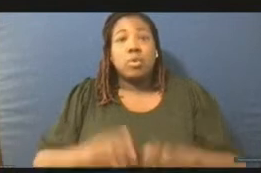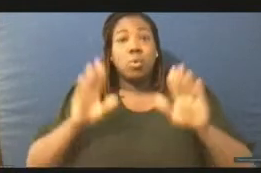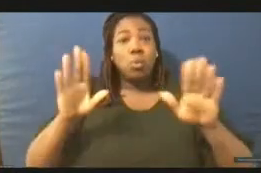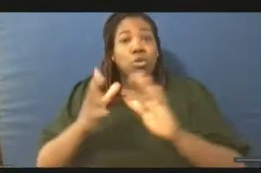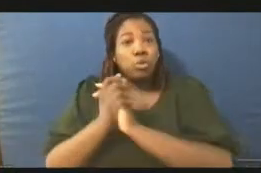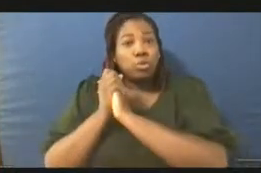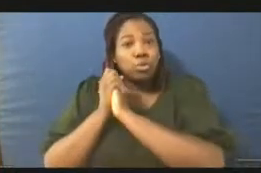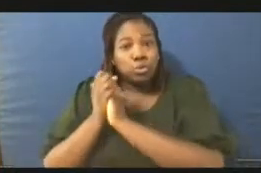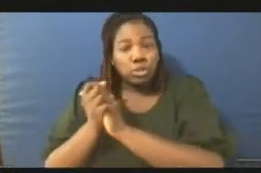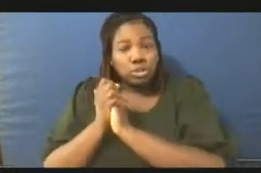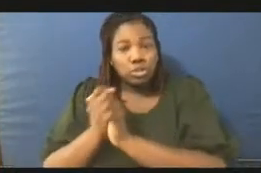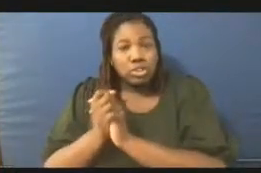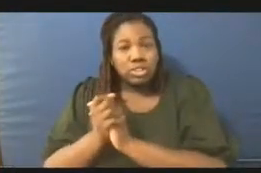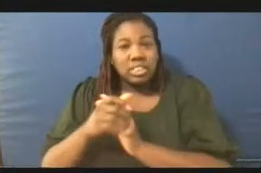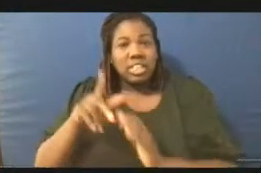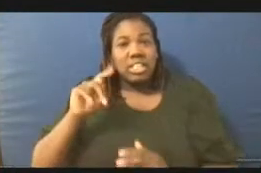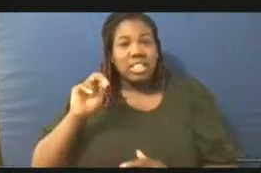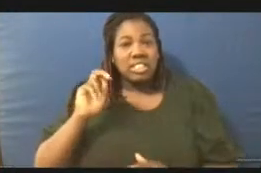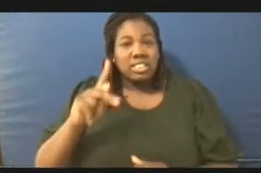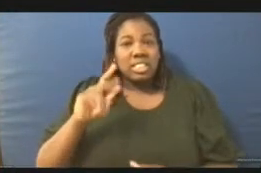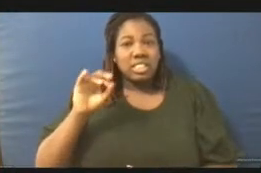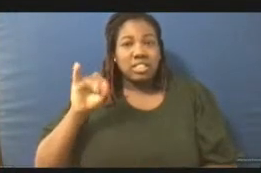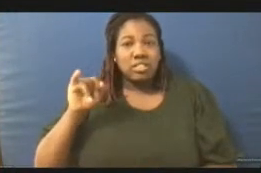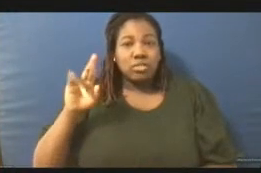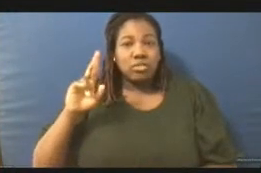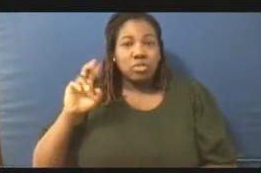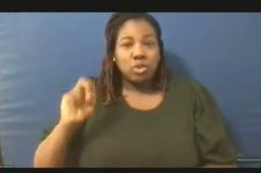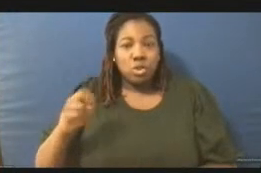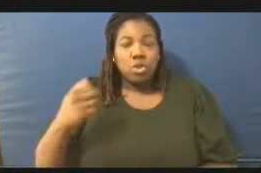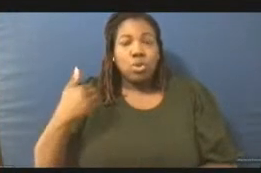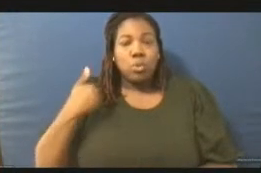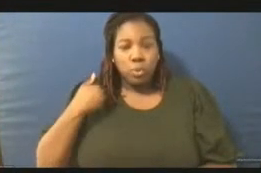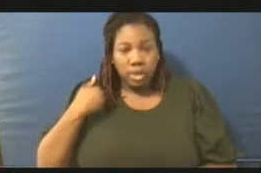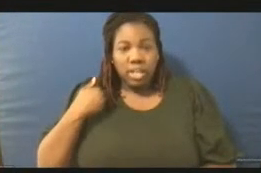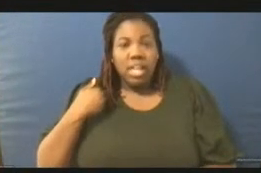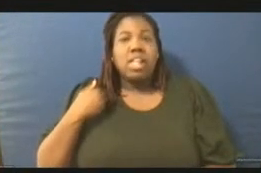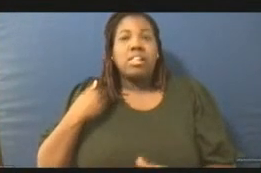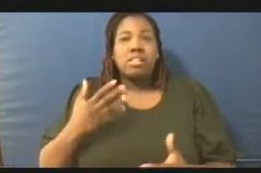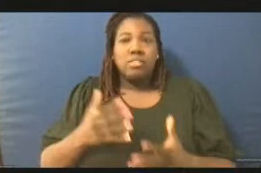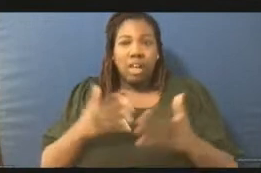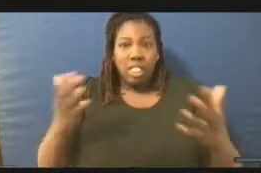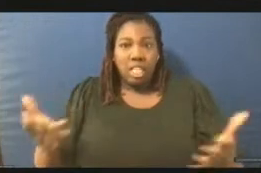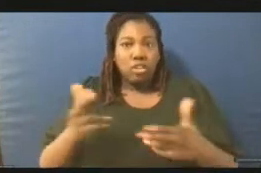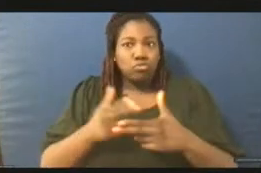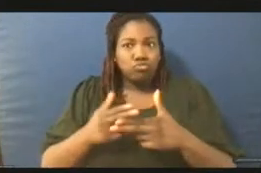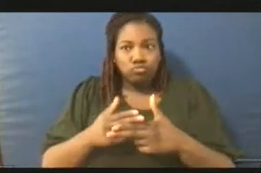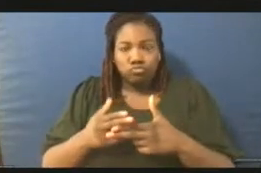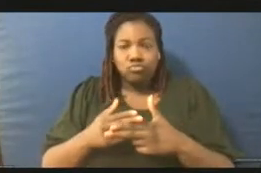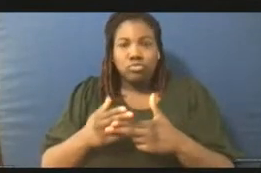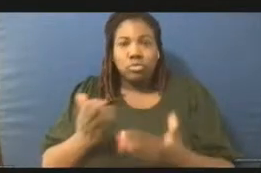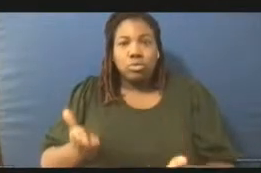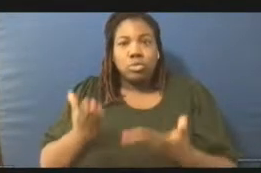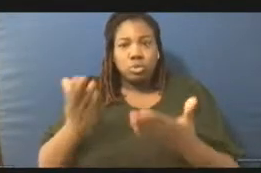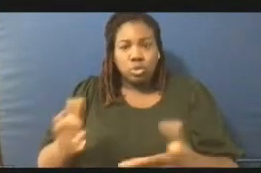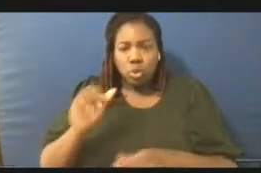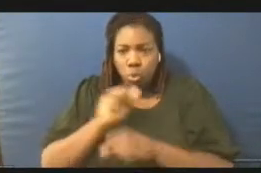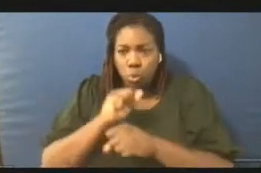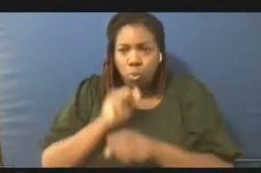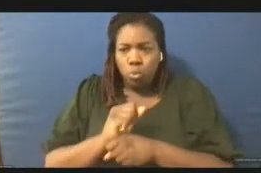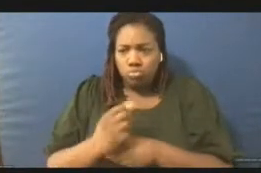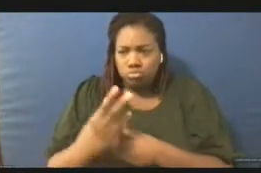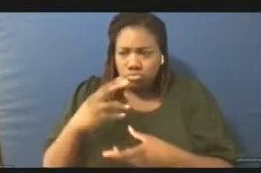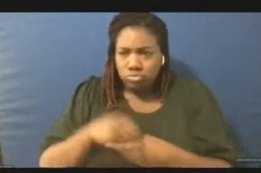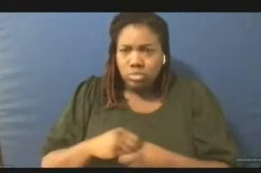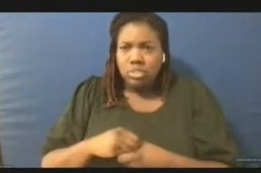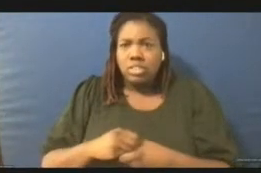congratulations, task force. We have a slate of interim recommendations. Thank you so much for the hard work that went into them, and of